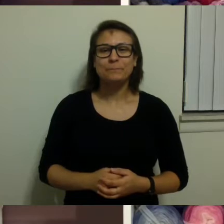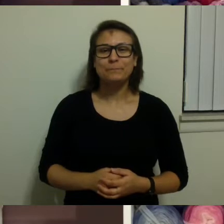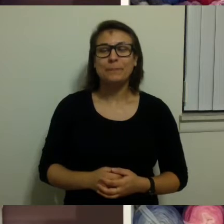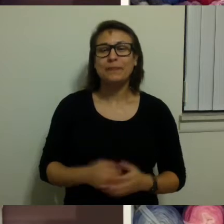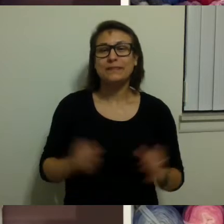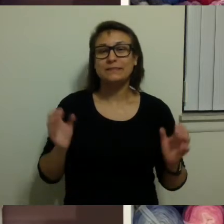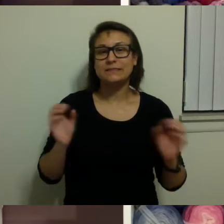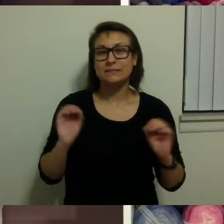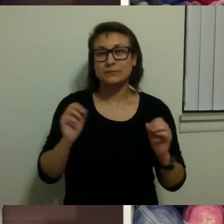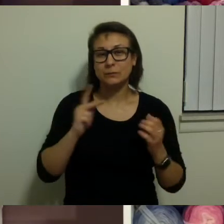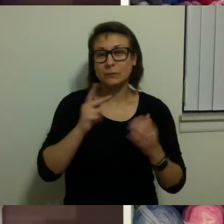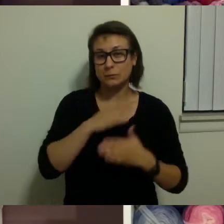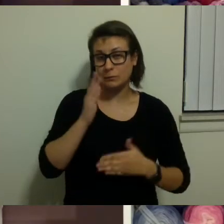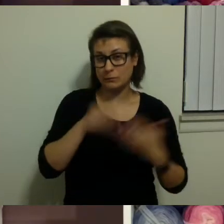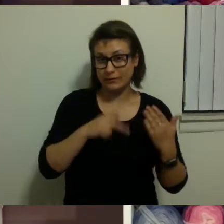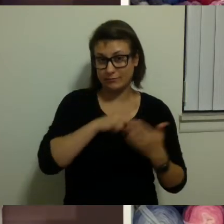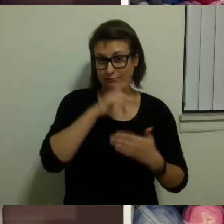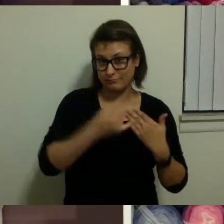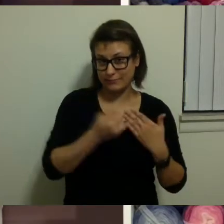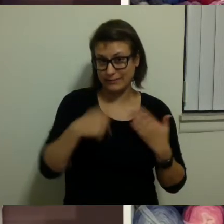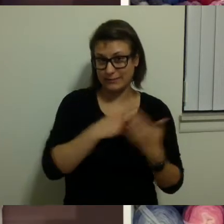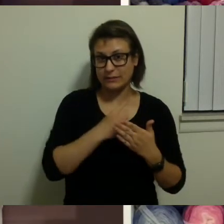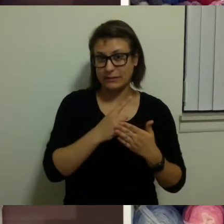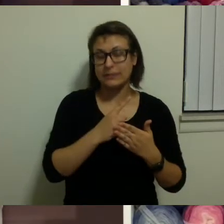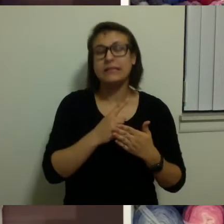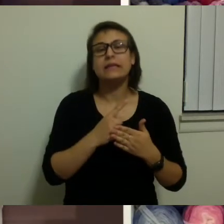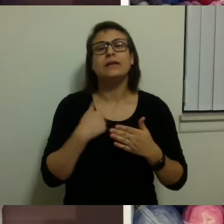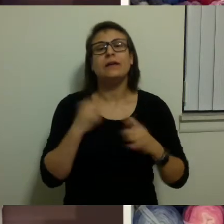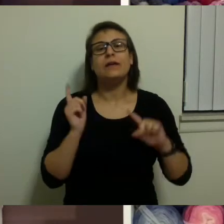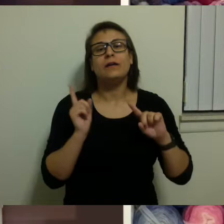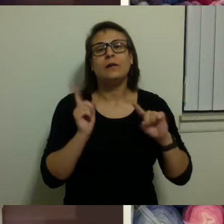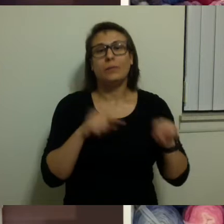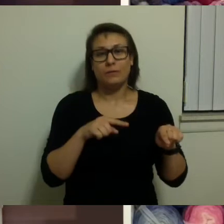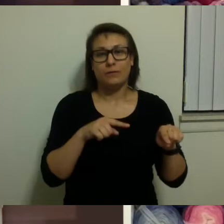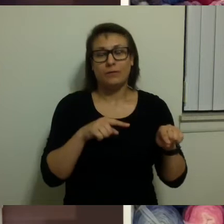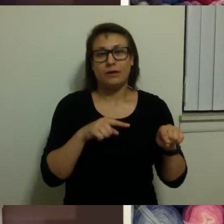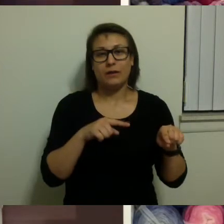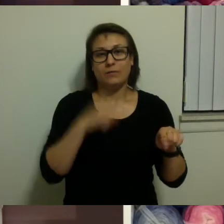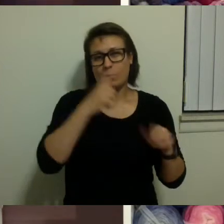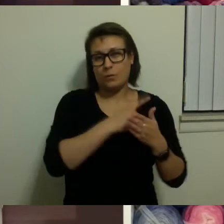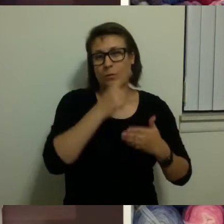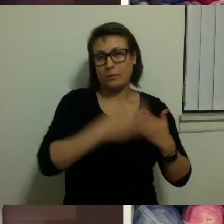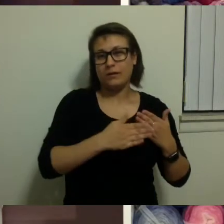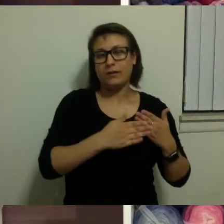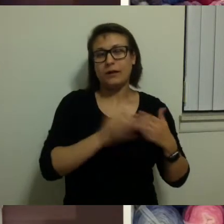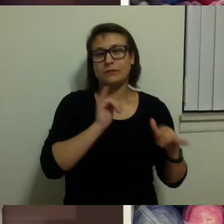I don't have any finished objects this week. I spent the weekend